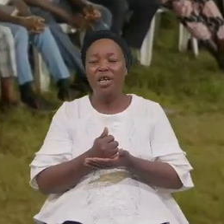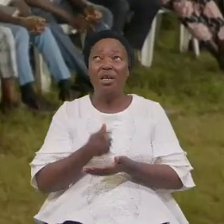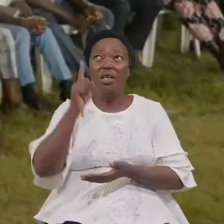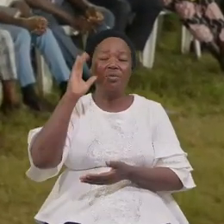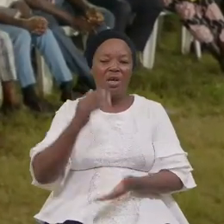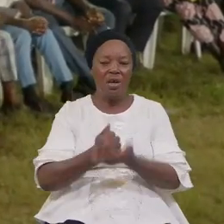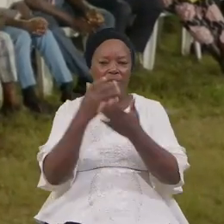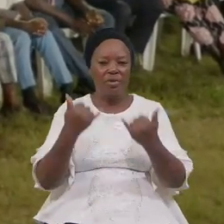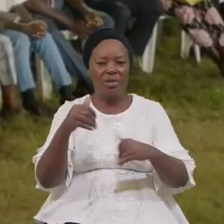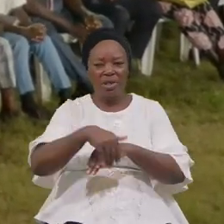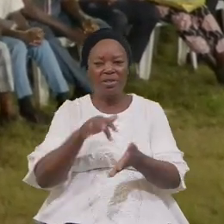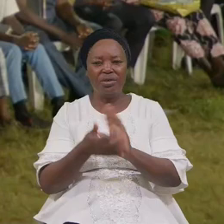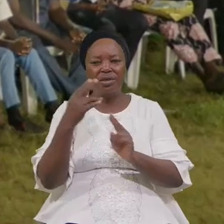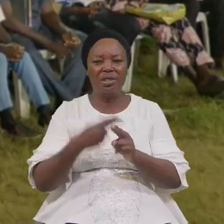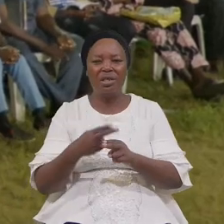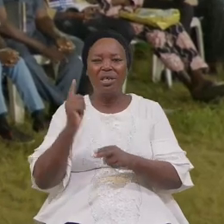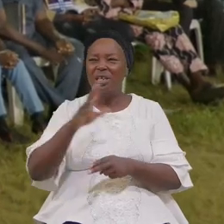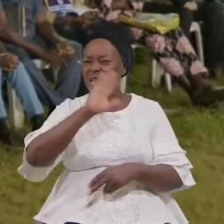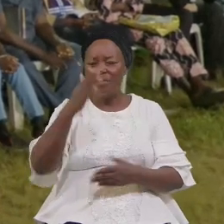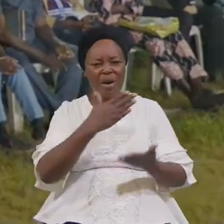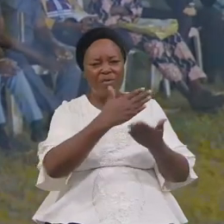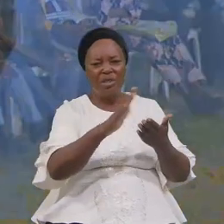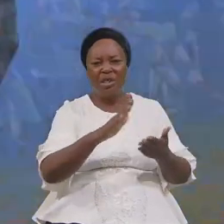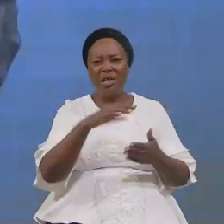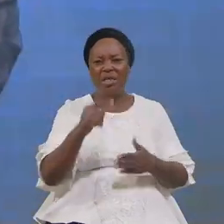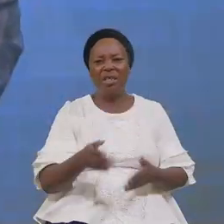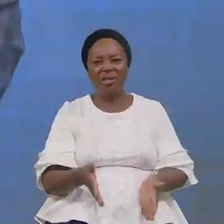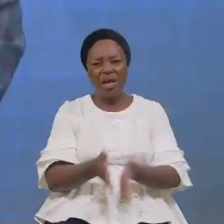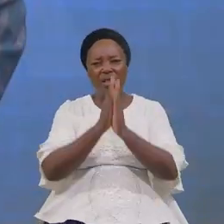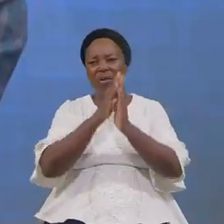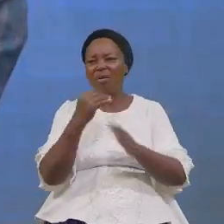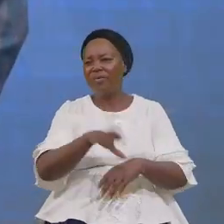never rejects the request of anyone